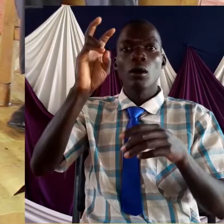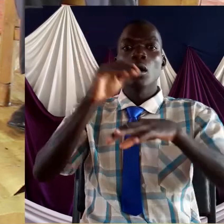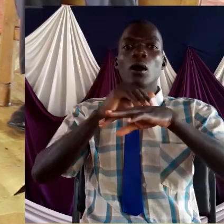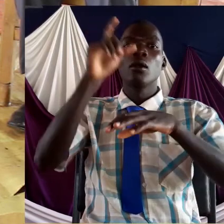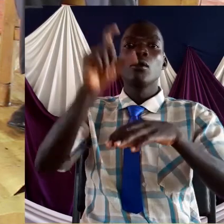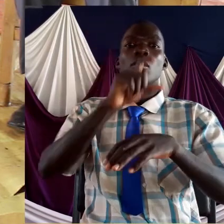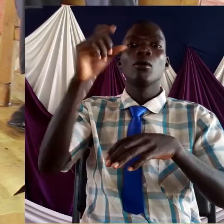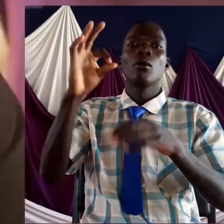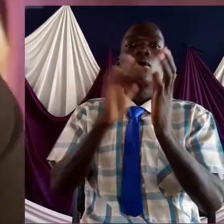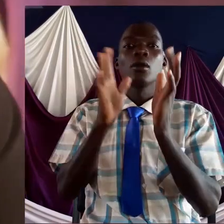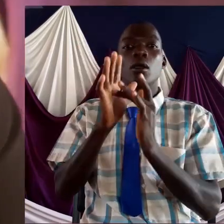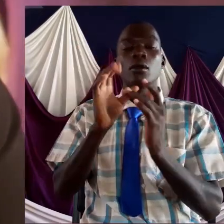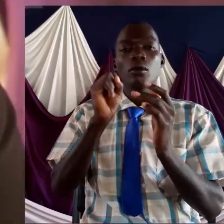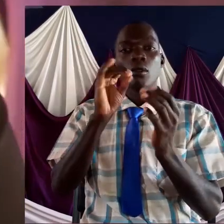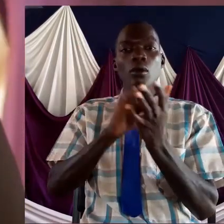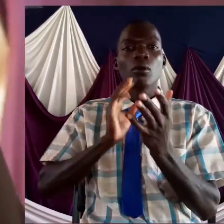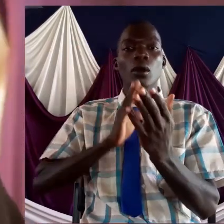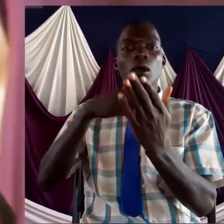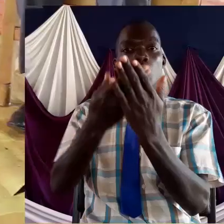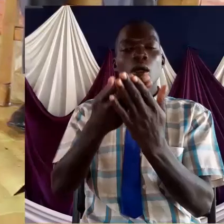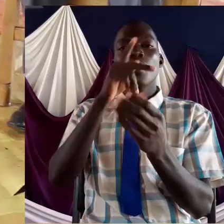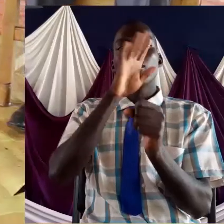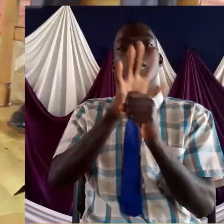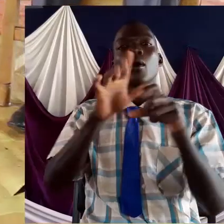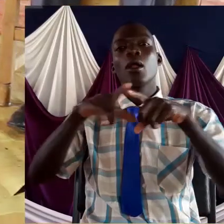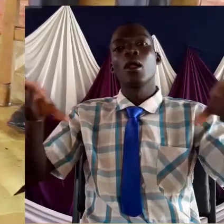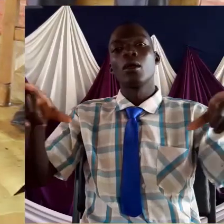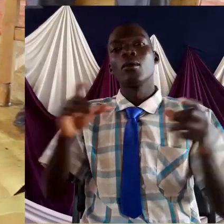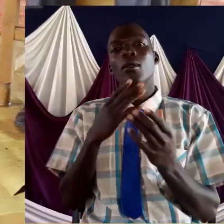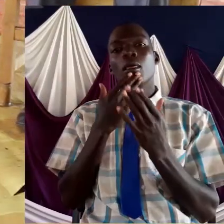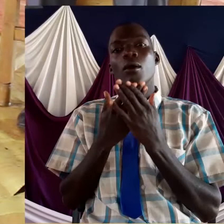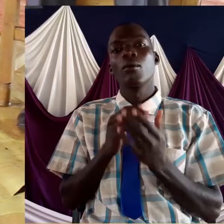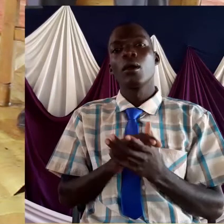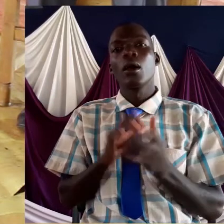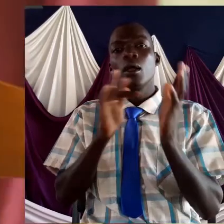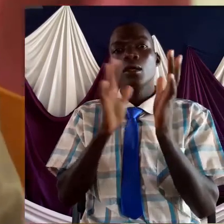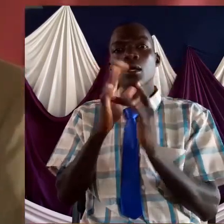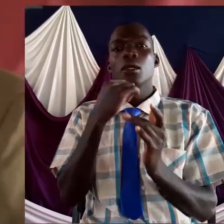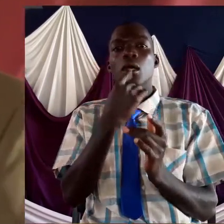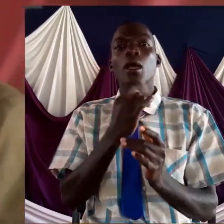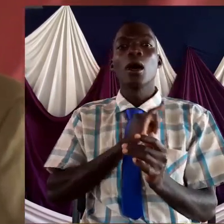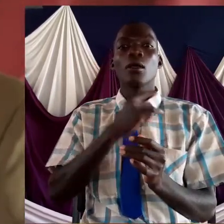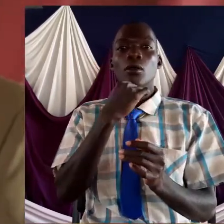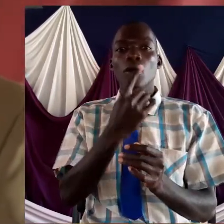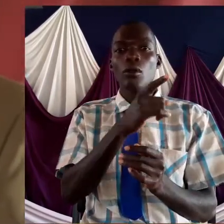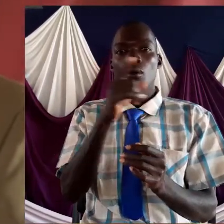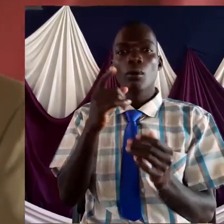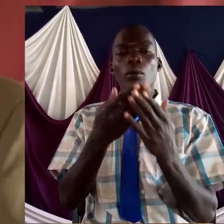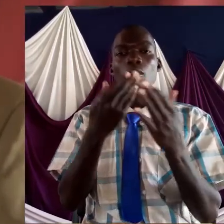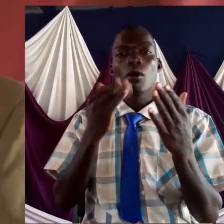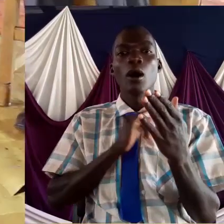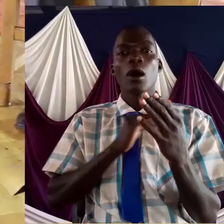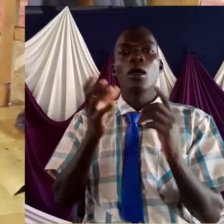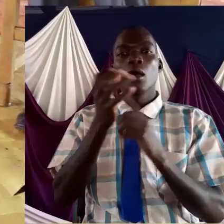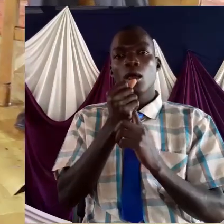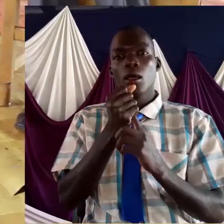that we reach the promised land. Thank you. Thank you very much. Jesus says, I have told you these things beforehand so that